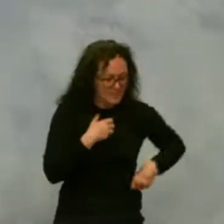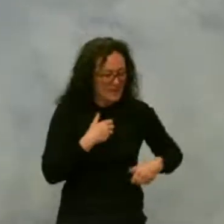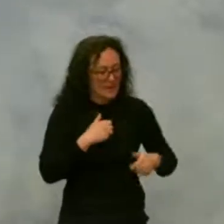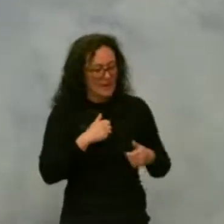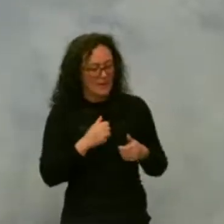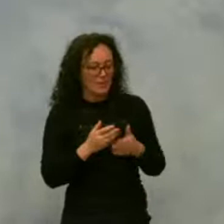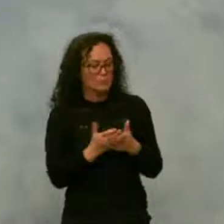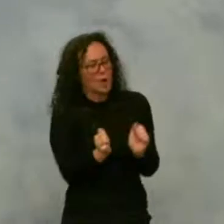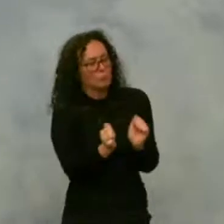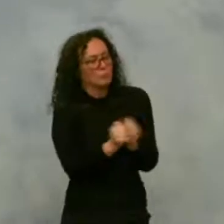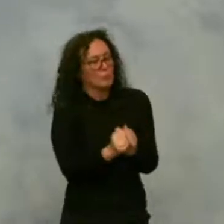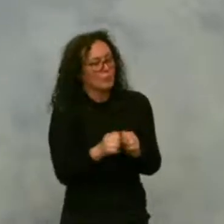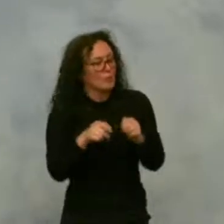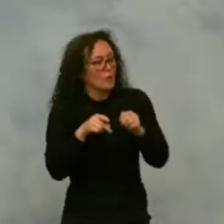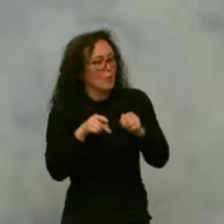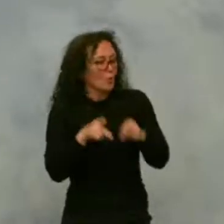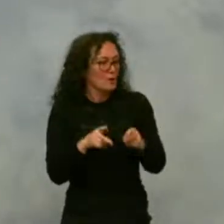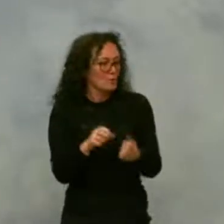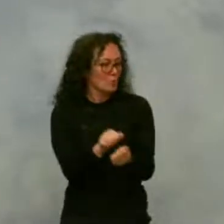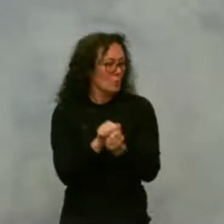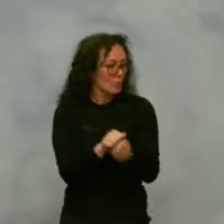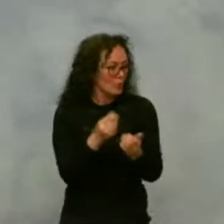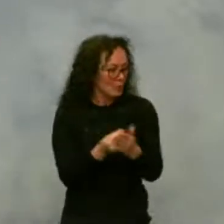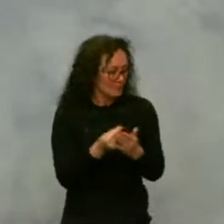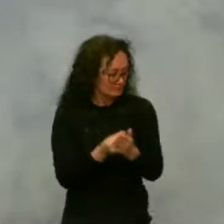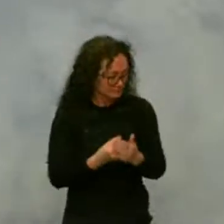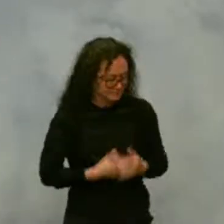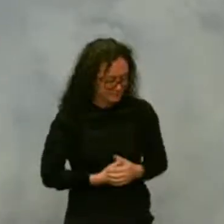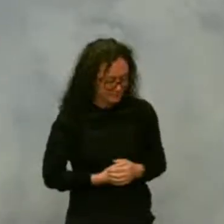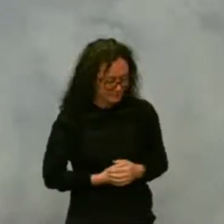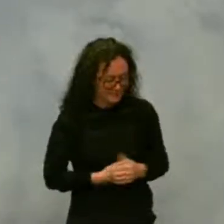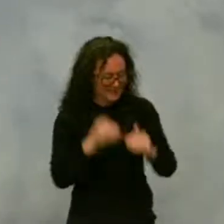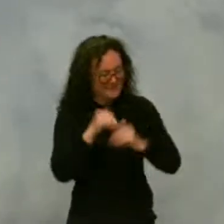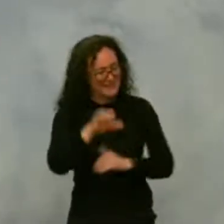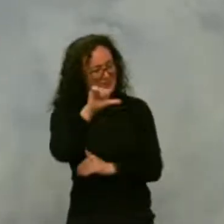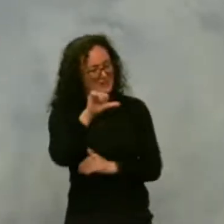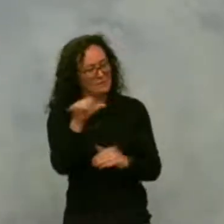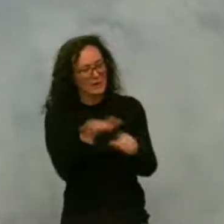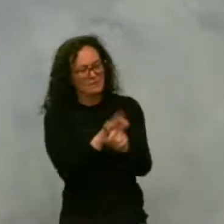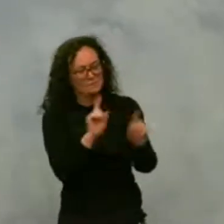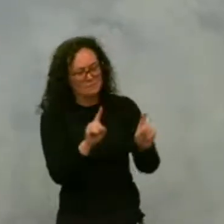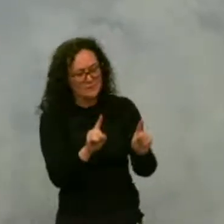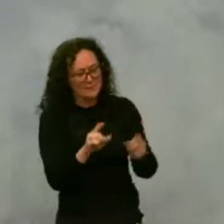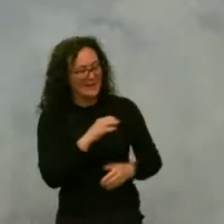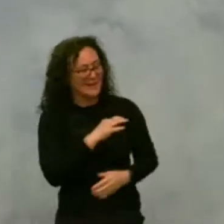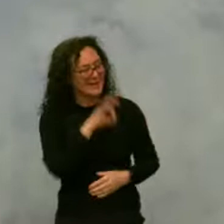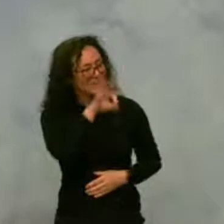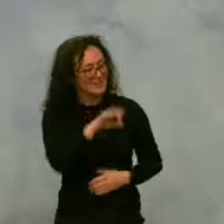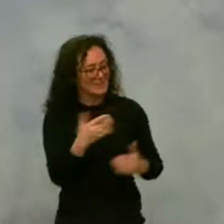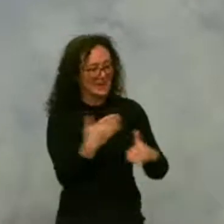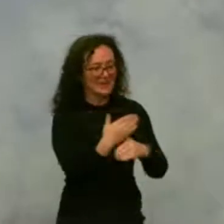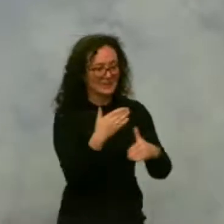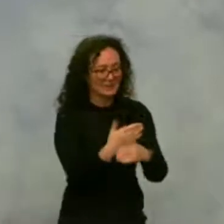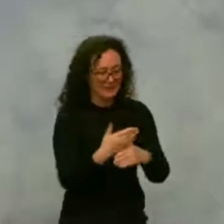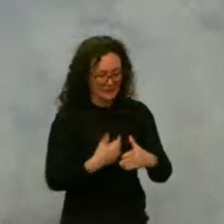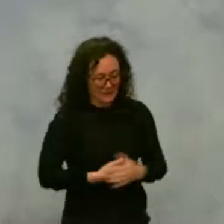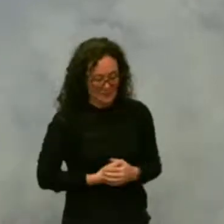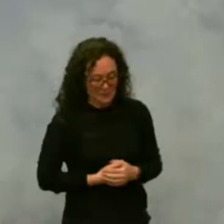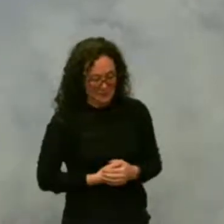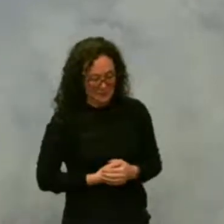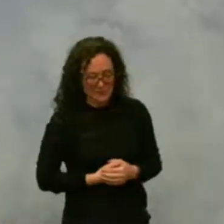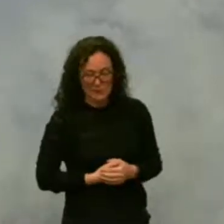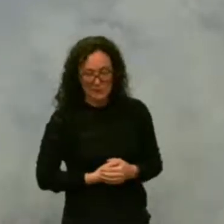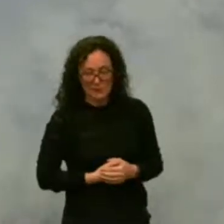rates at the time. Section 6 of this report covers what we call investment activity. Now, by investments, please